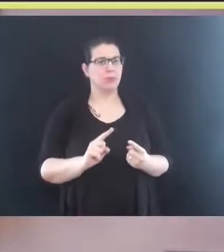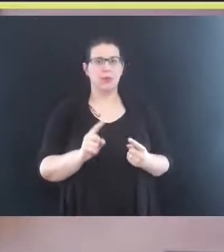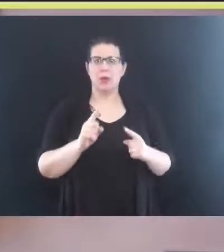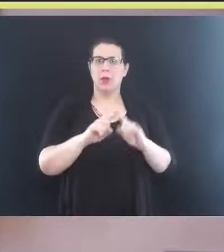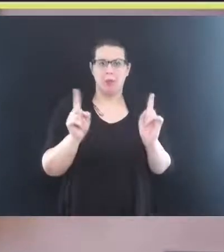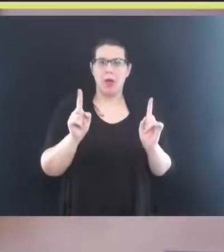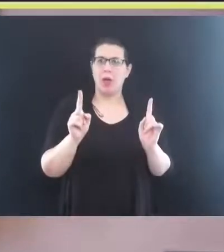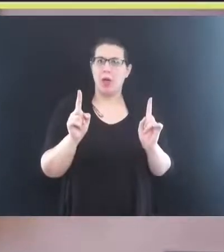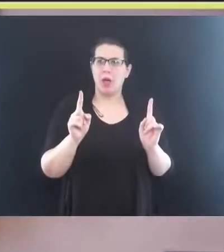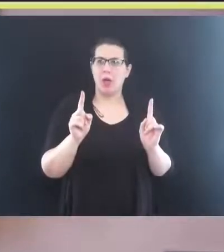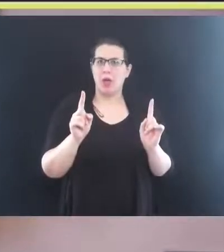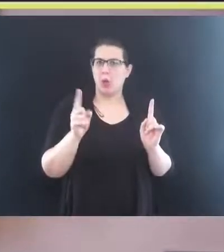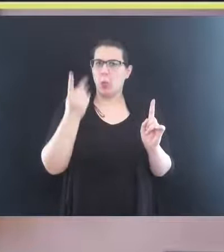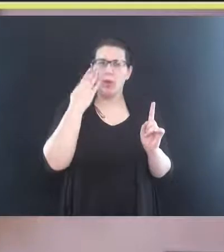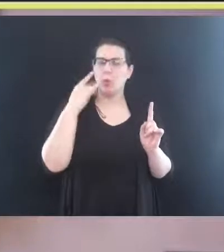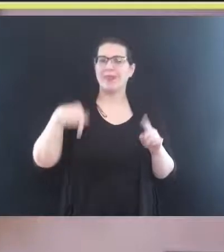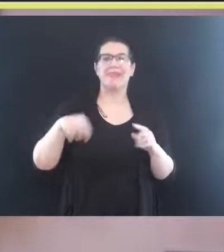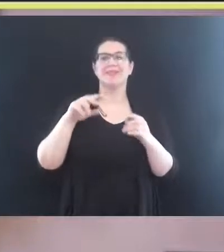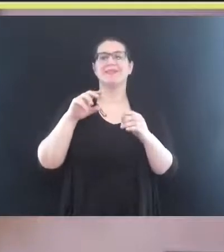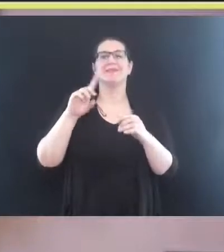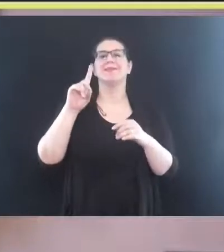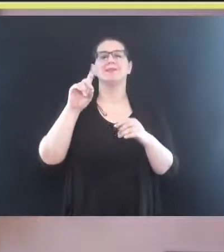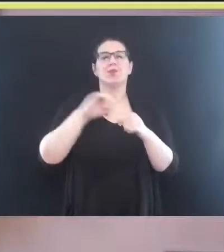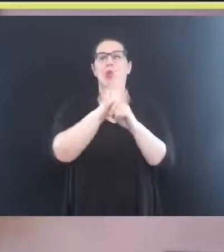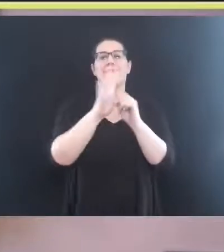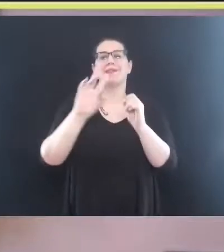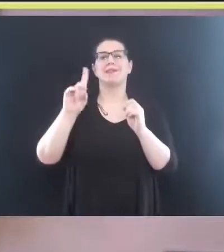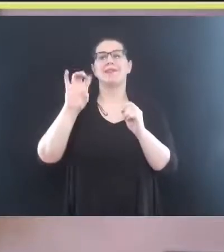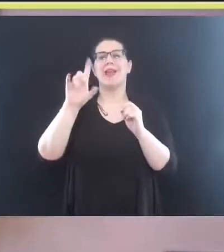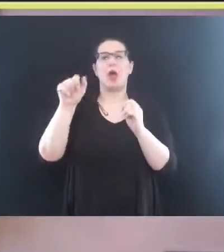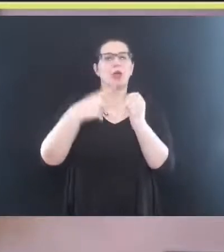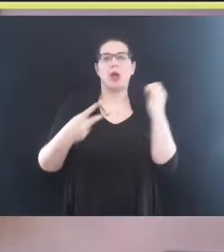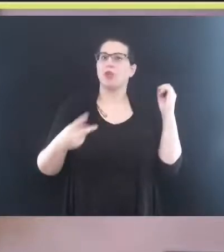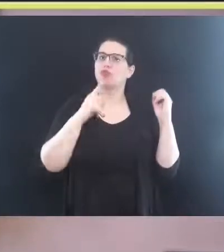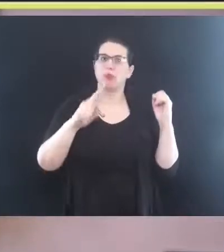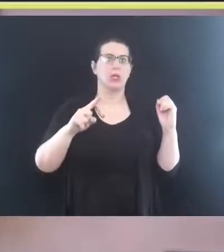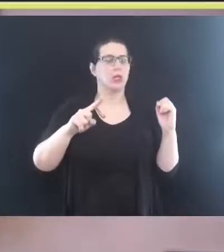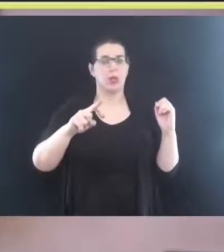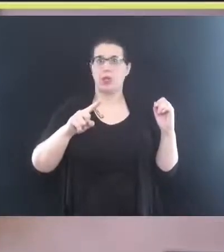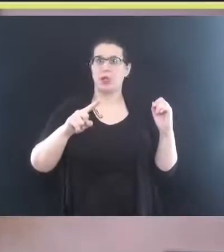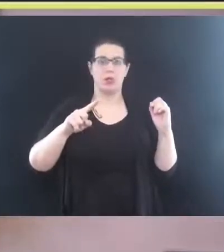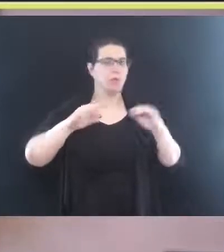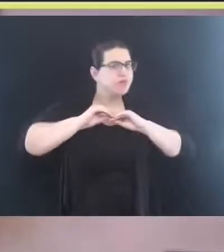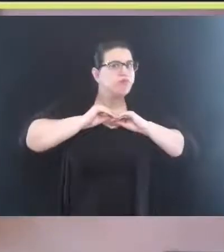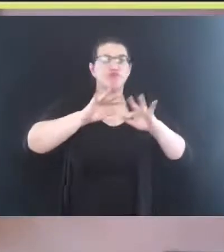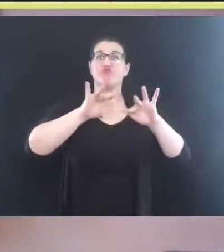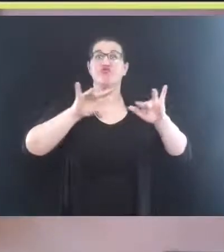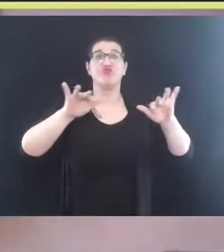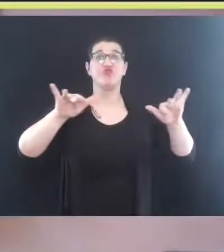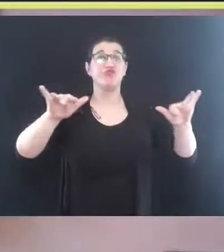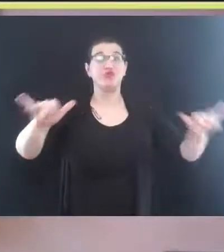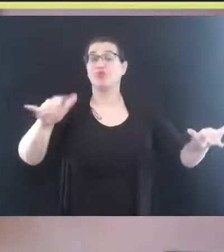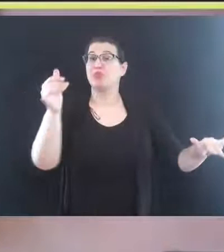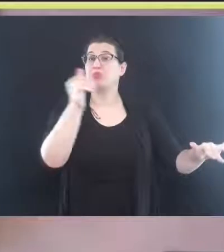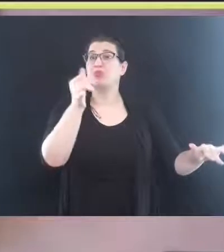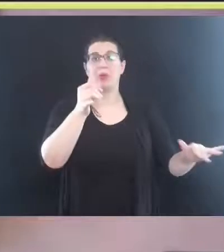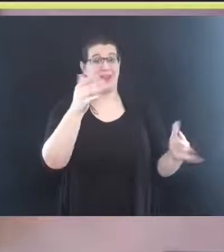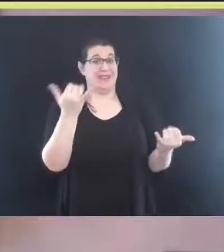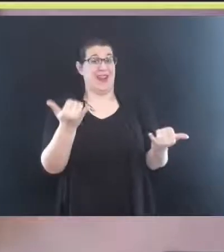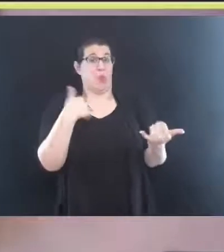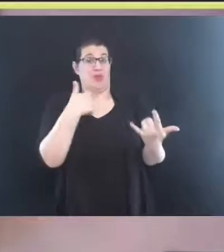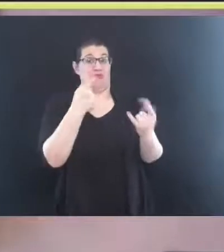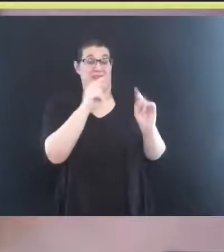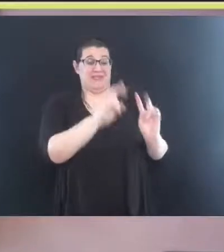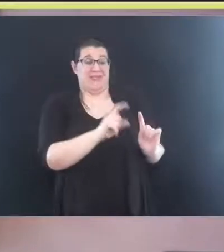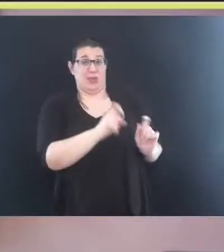extremely infectious. And so the inoculum is really high. So we're trying to gauge what the immune response is, and that's what we're